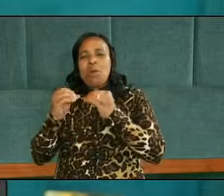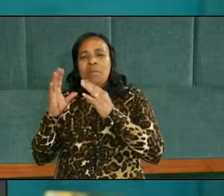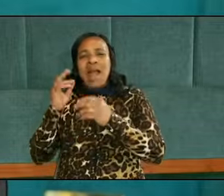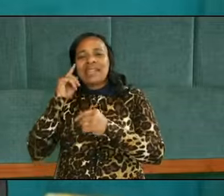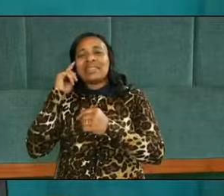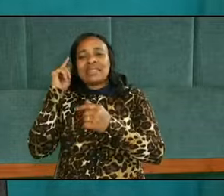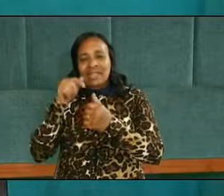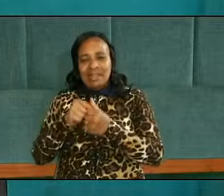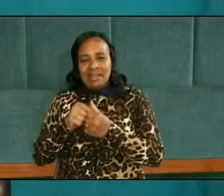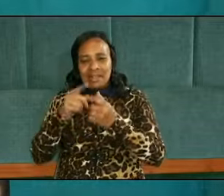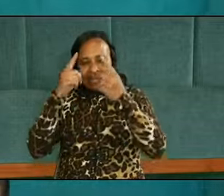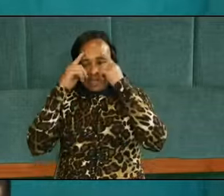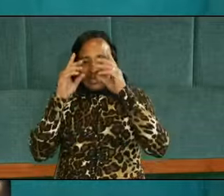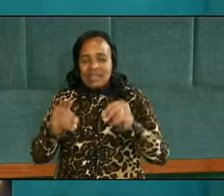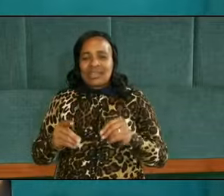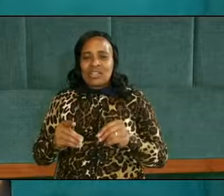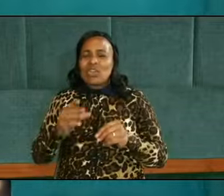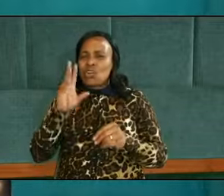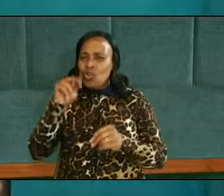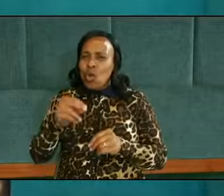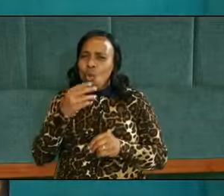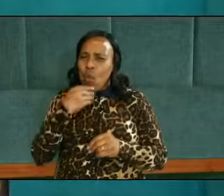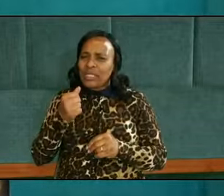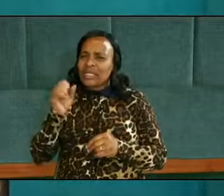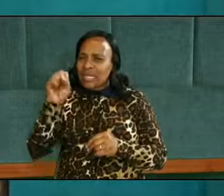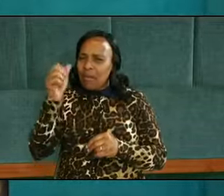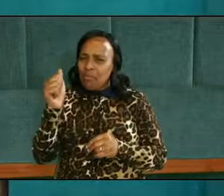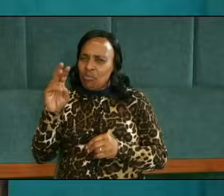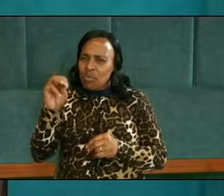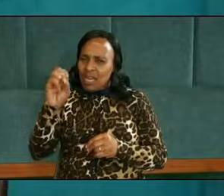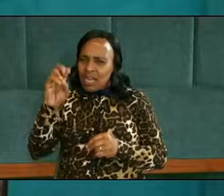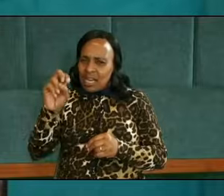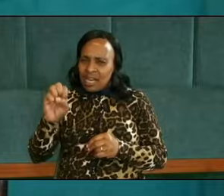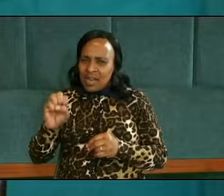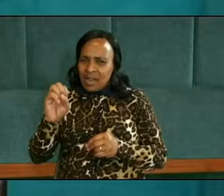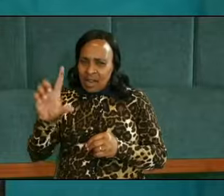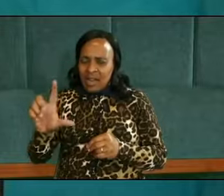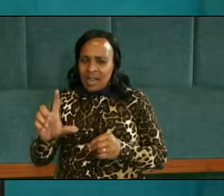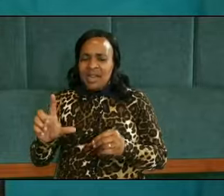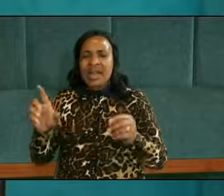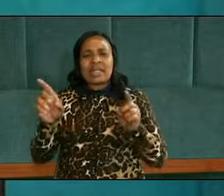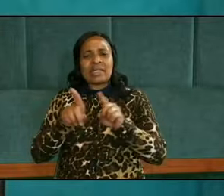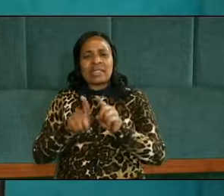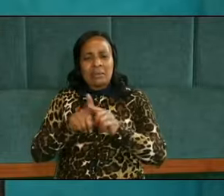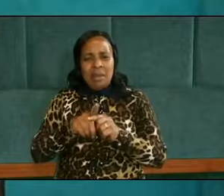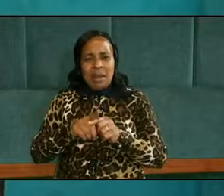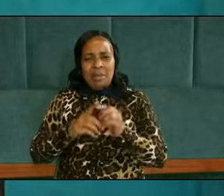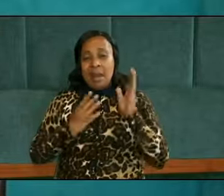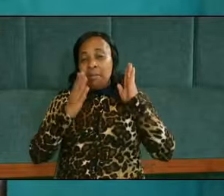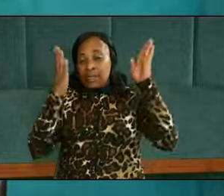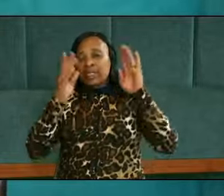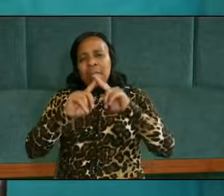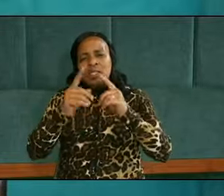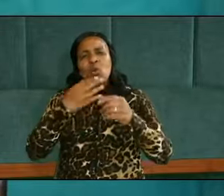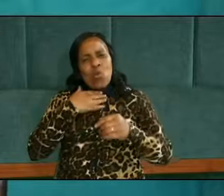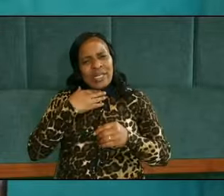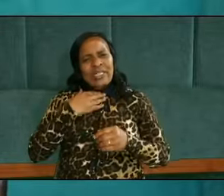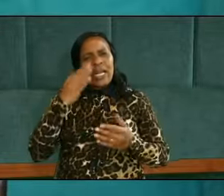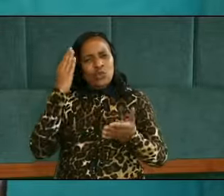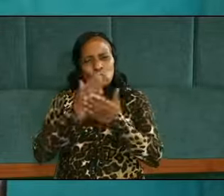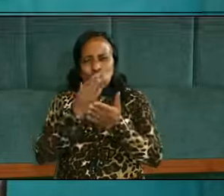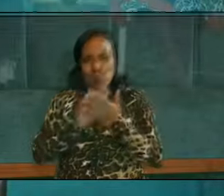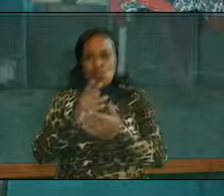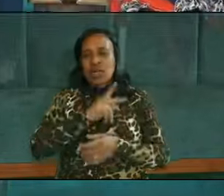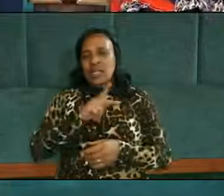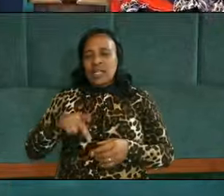they decided, no, we don't want Samuel as our priest, our judge. We want a real king. So I think that's what prompted the people of Israel